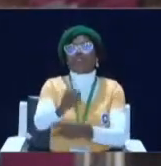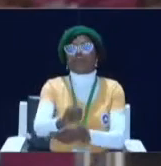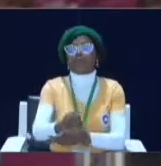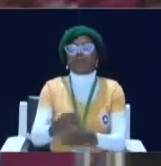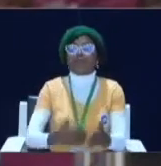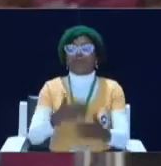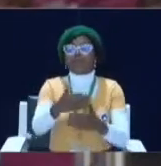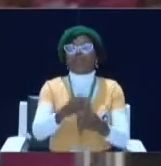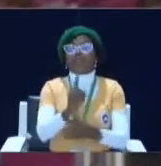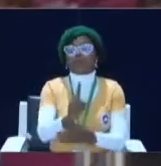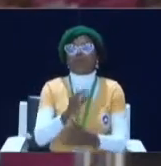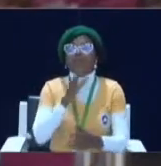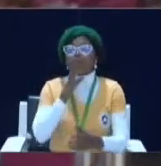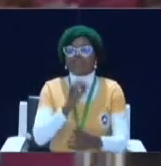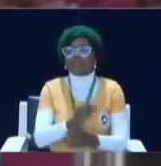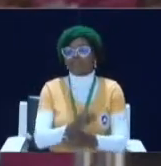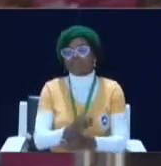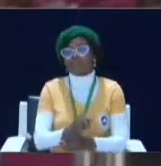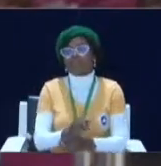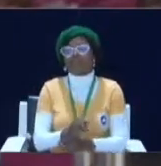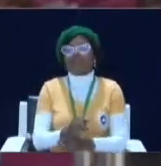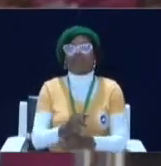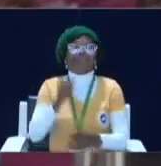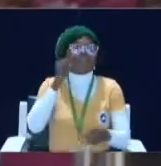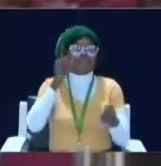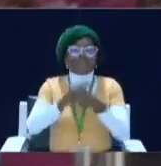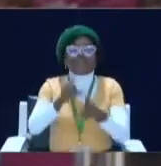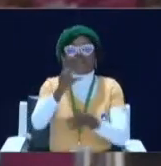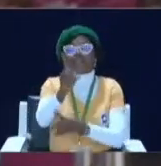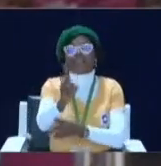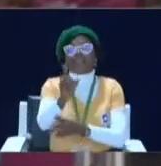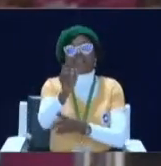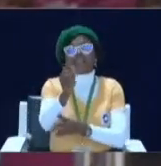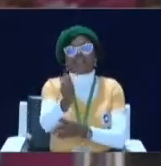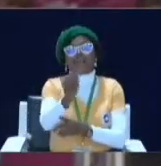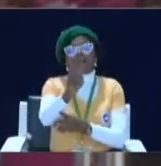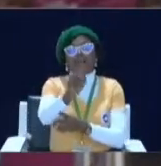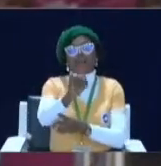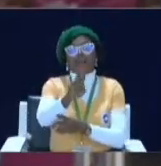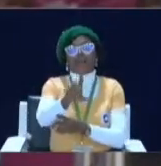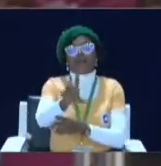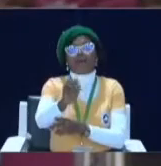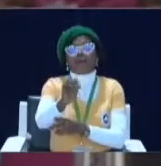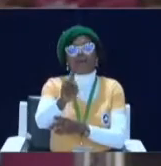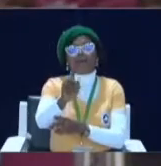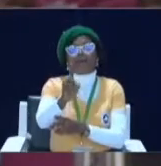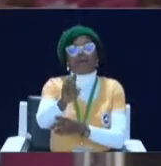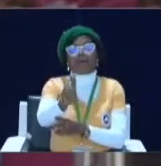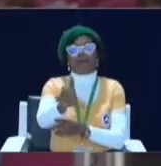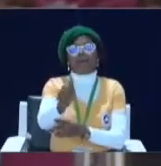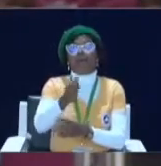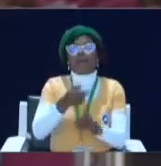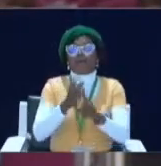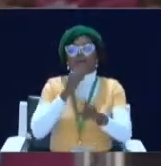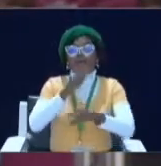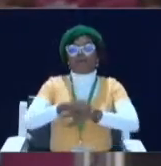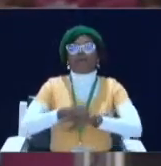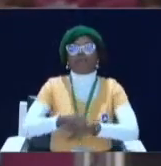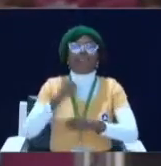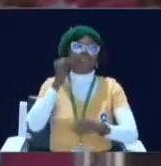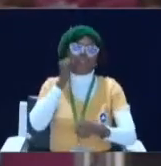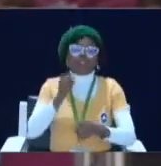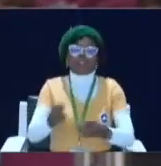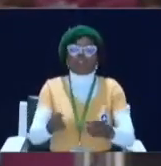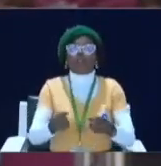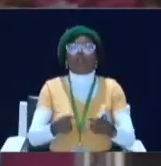The next testimony is from Sister Damilola Moturayo Shodimu from the United Kingdom. She attended